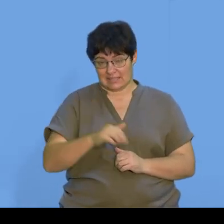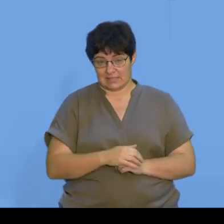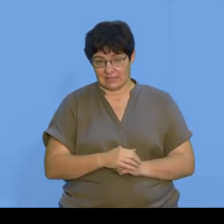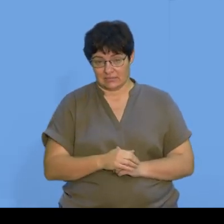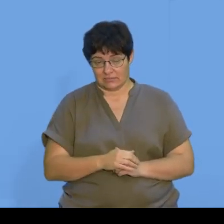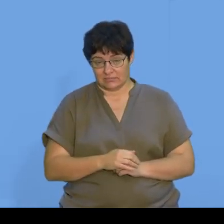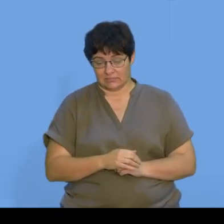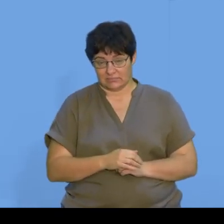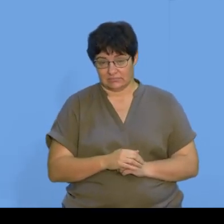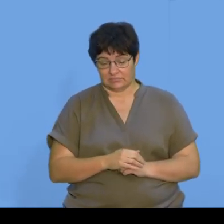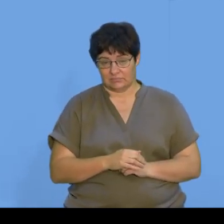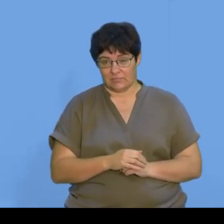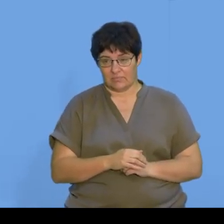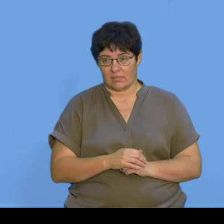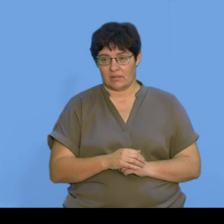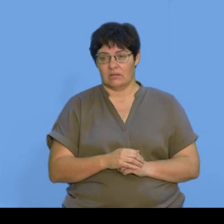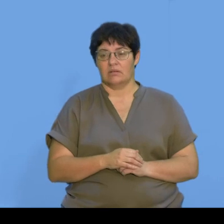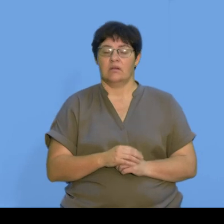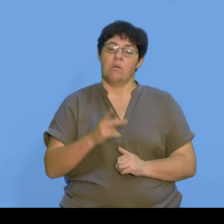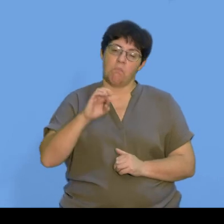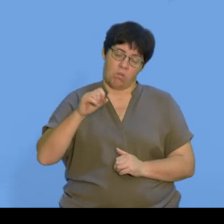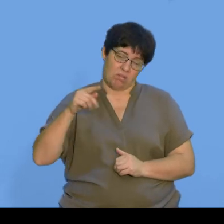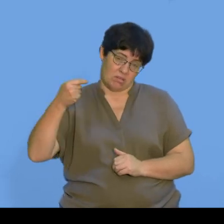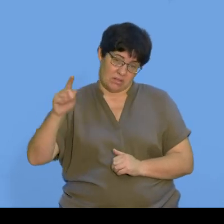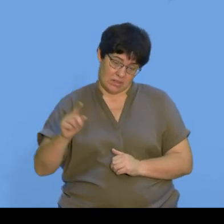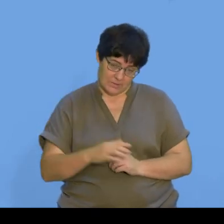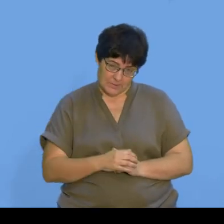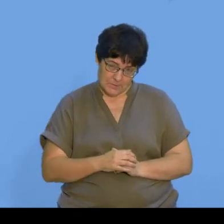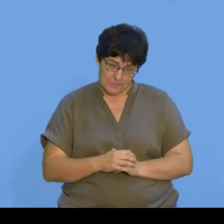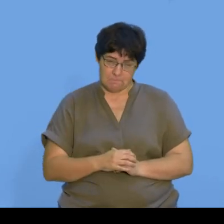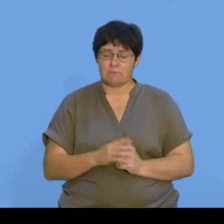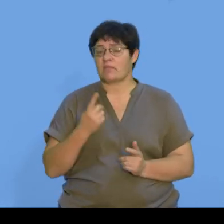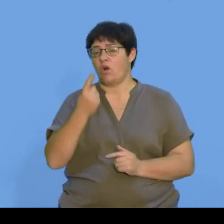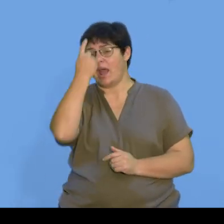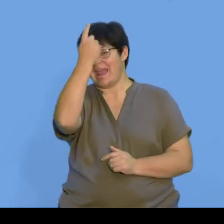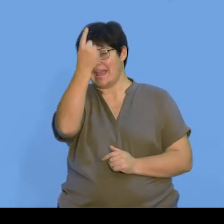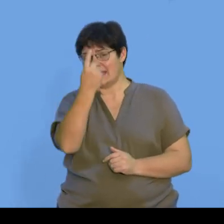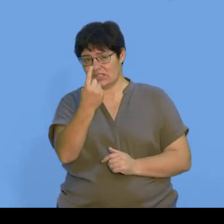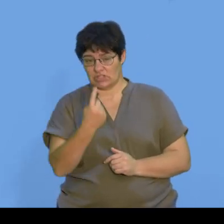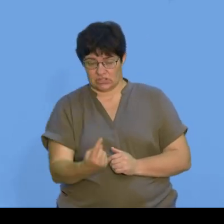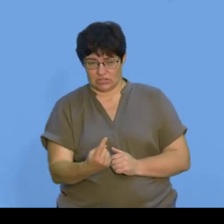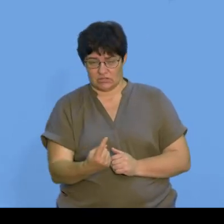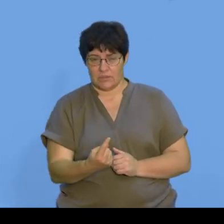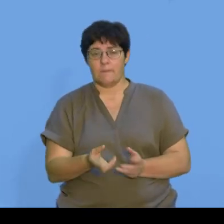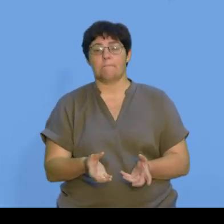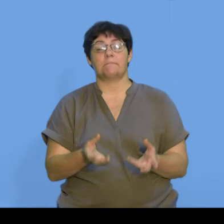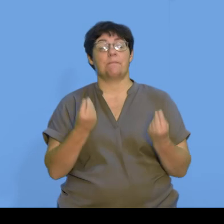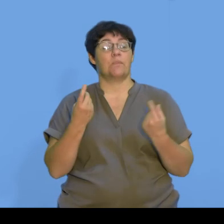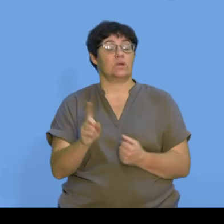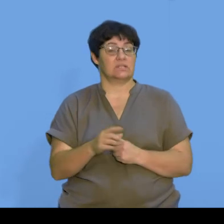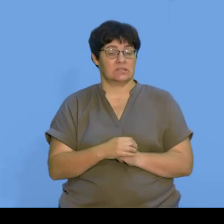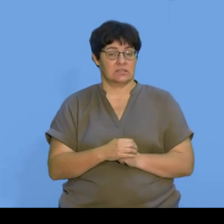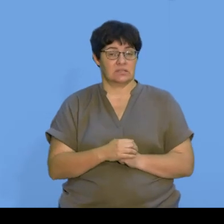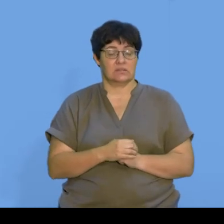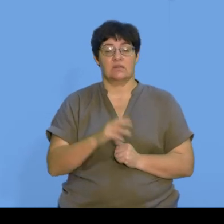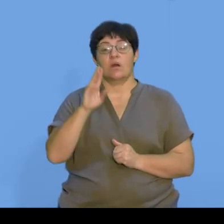divided by the molar mass of oxygen, which is 16 grams per mole, right? So what we get in each of these calculations is